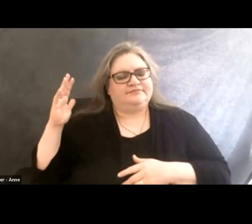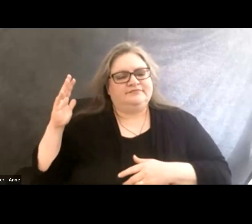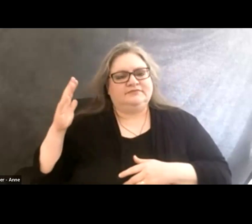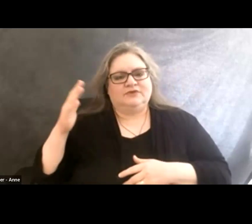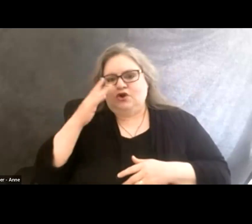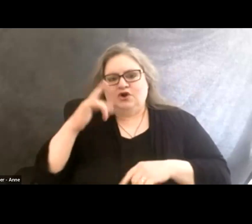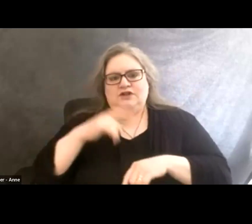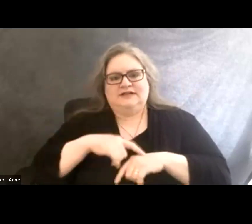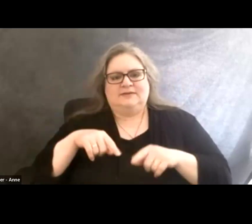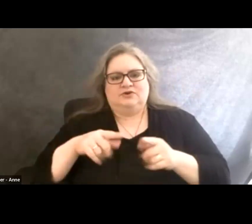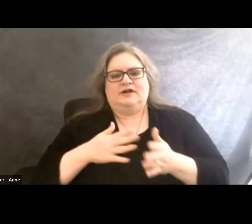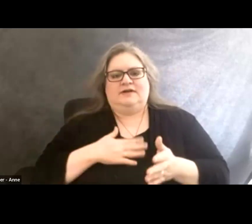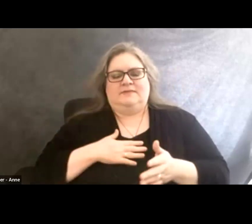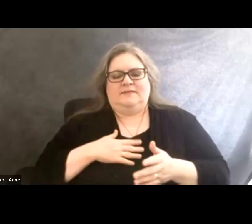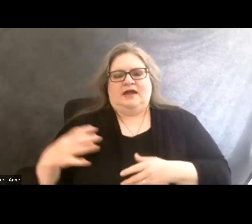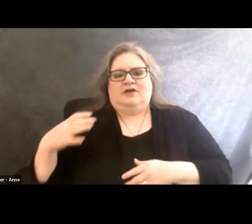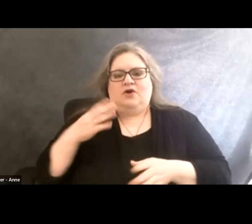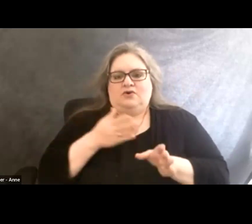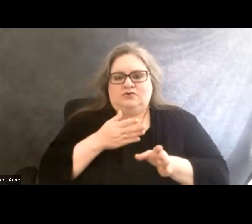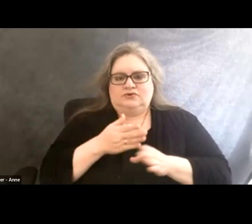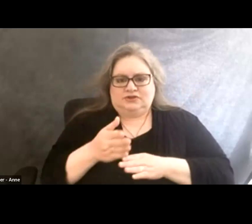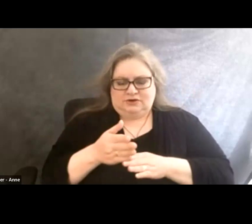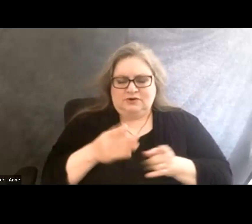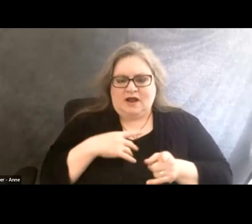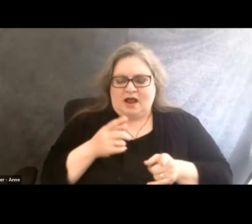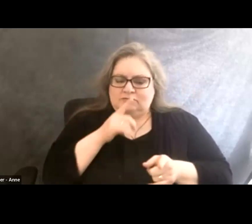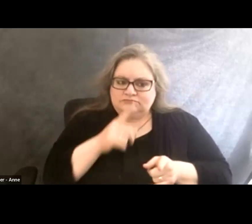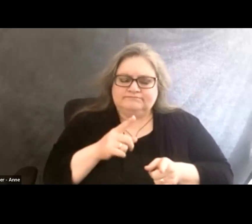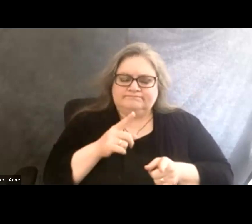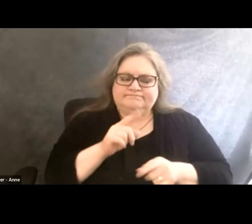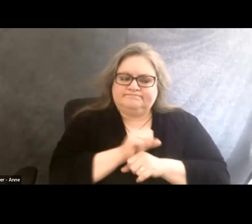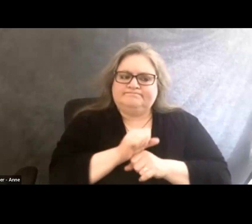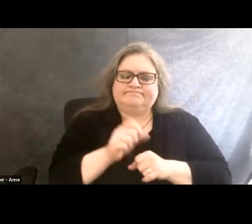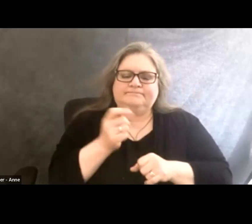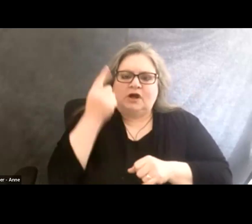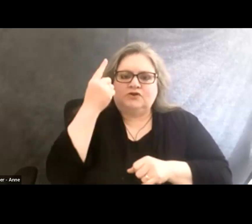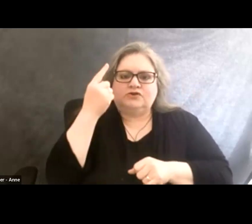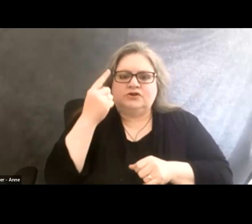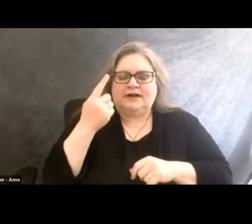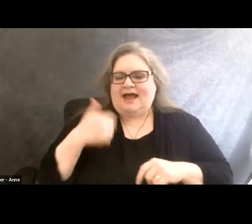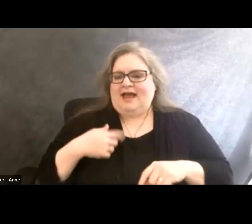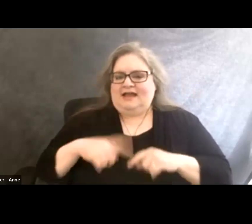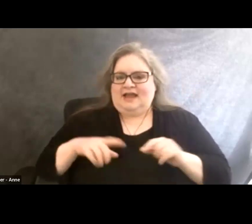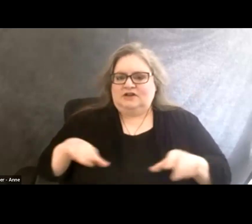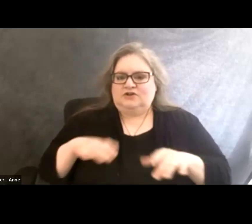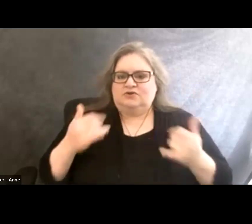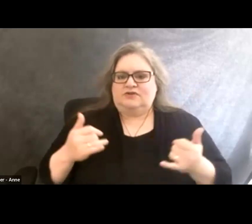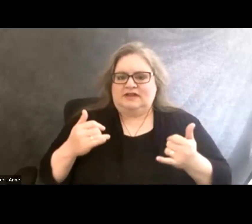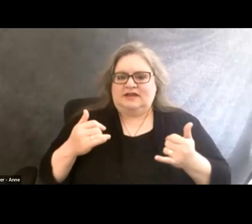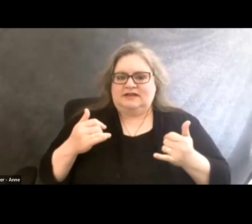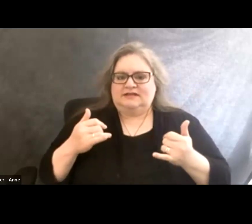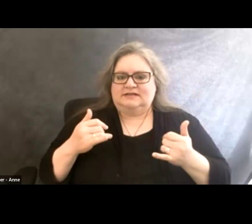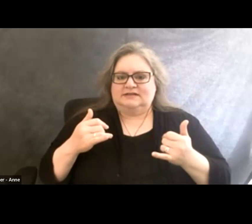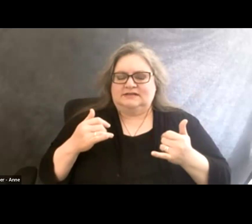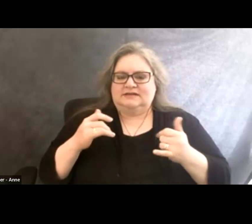my coaching career, I really understood that I can't do this the way that other